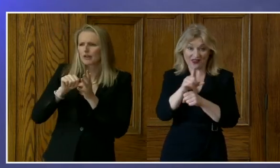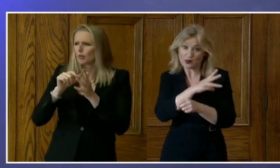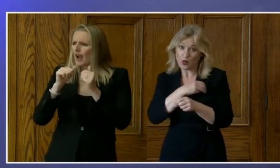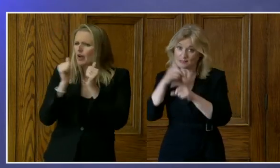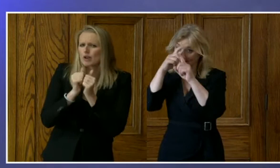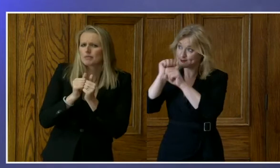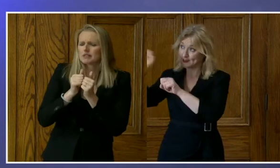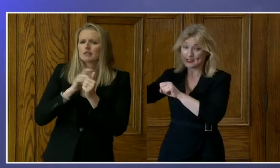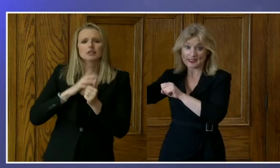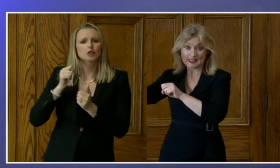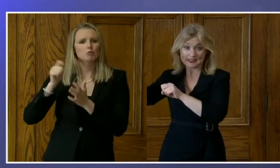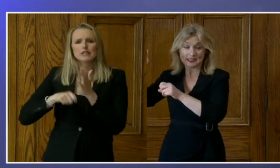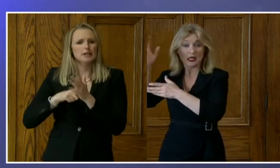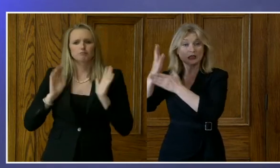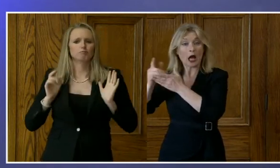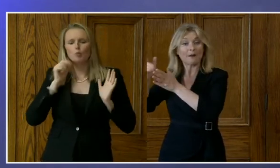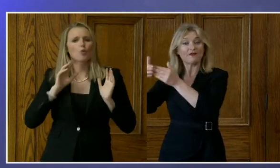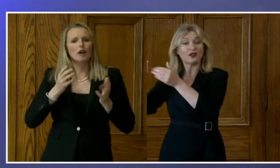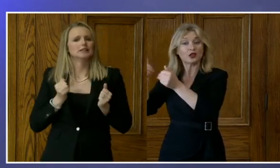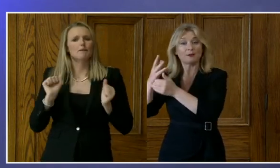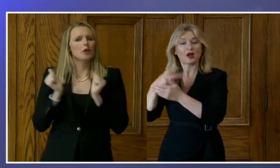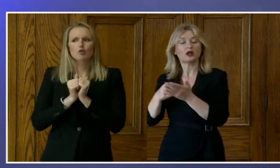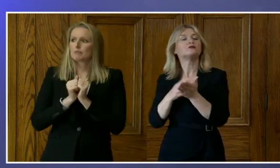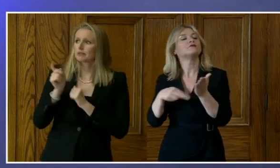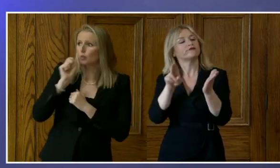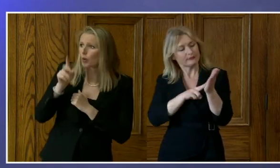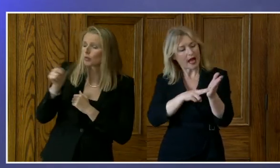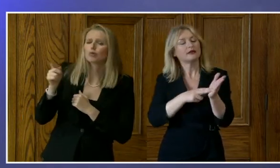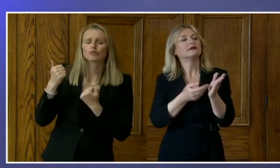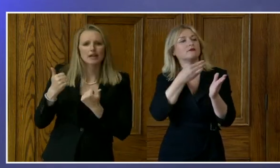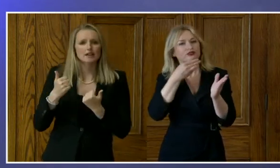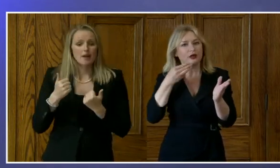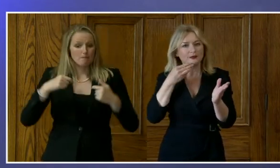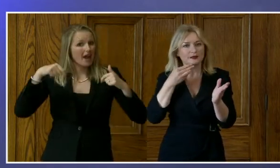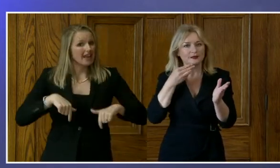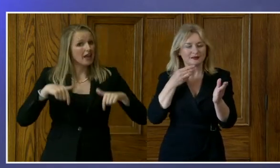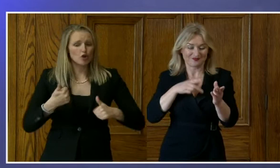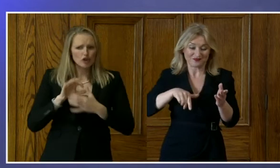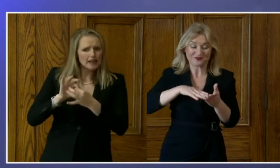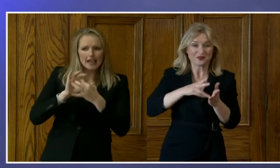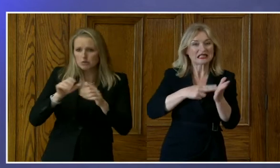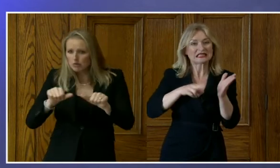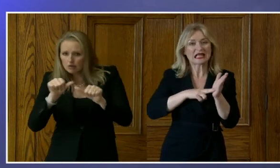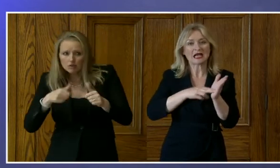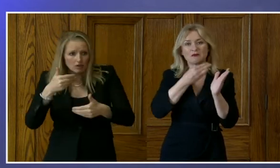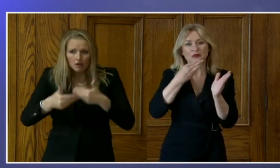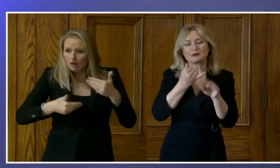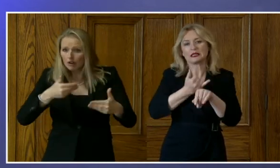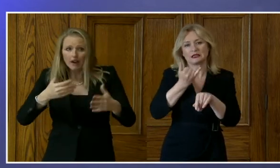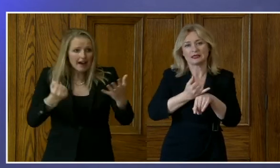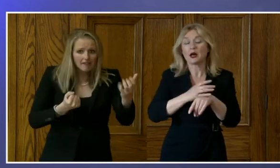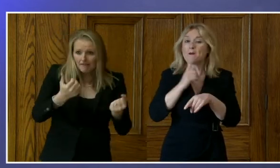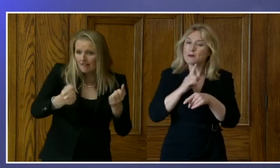some retailers have not signed up to those as of yet. But there has been good engagement, and I am hopeful to make a positive announcement on